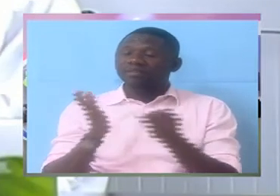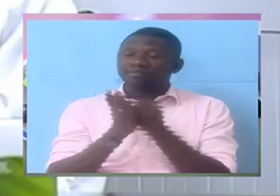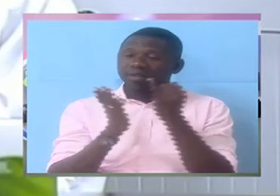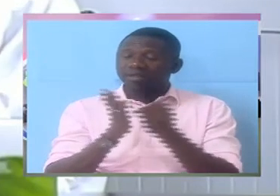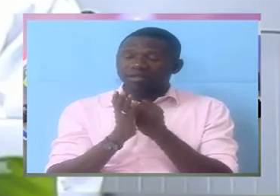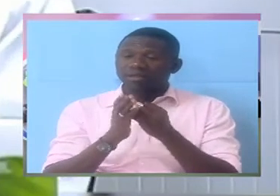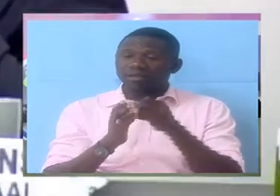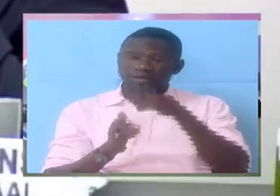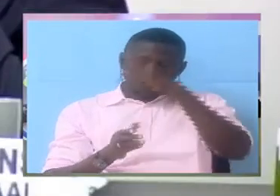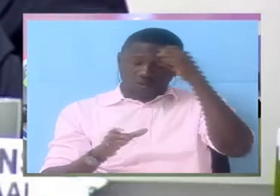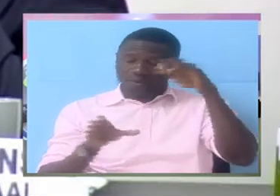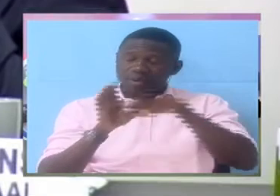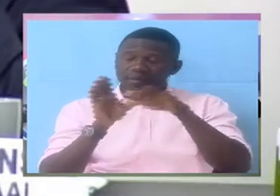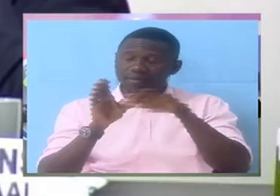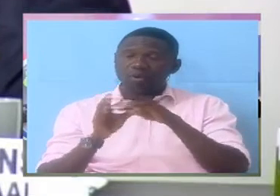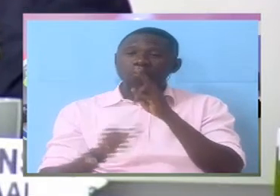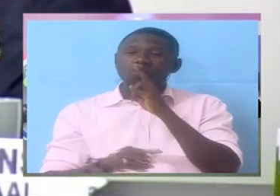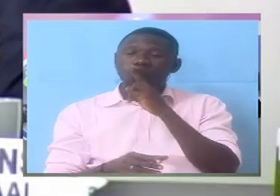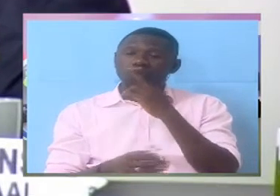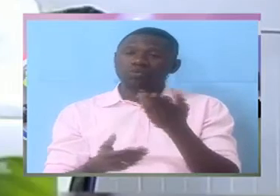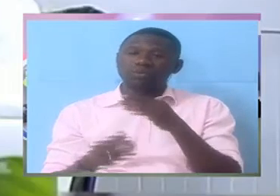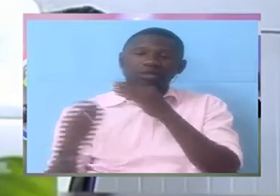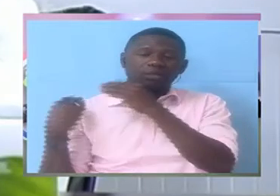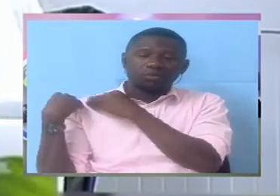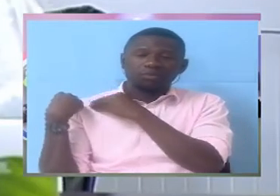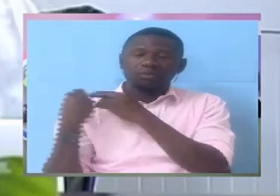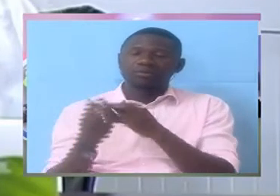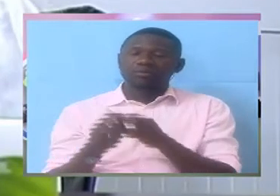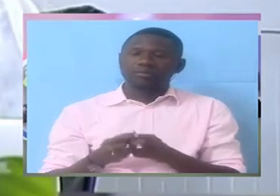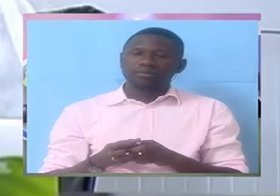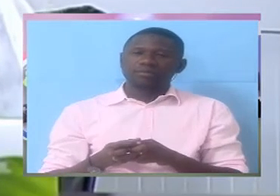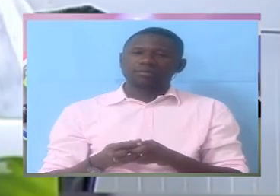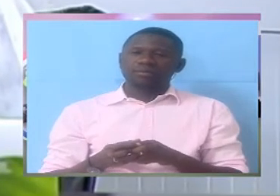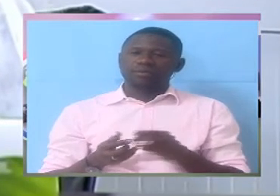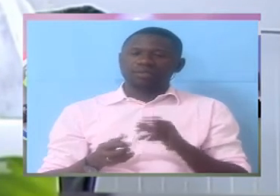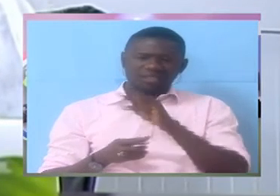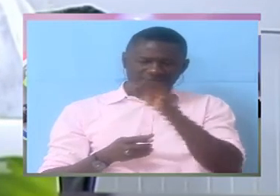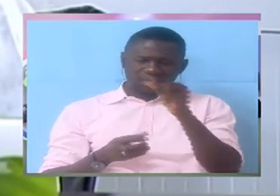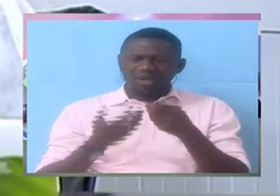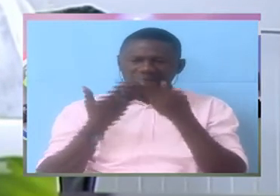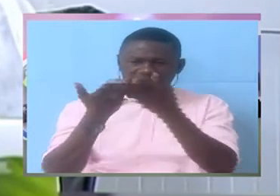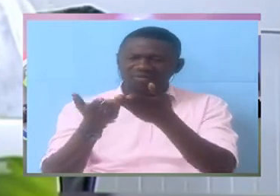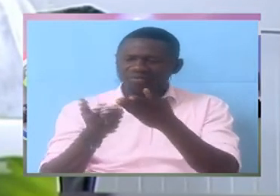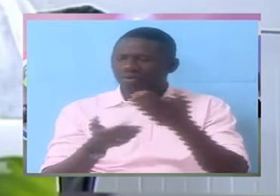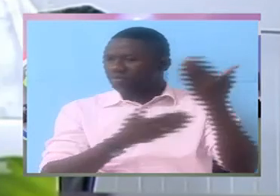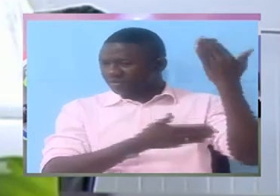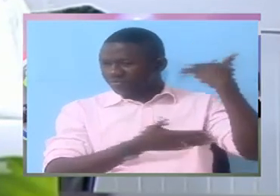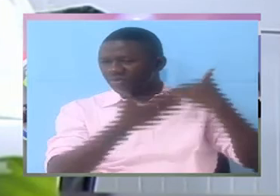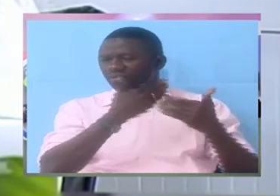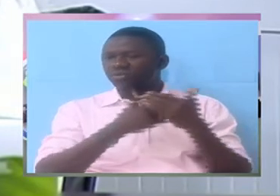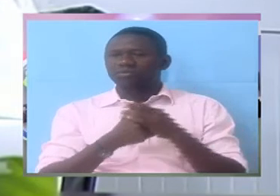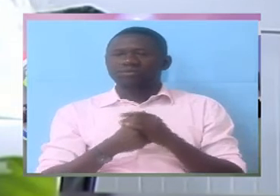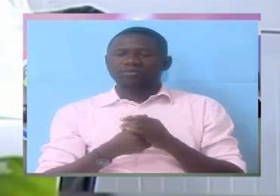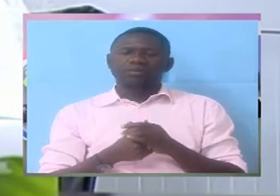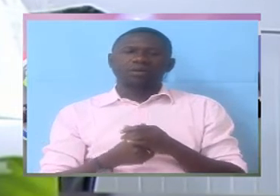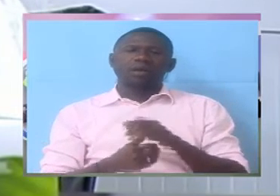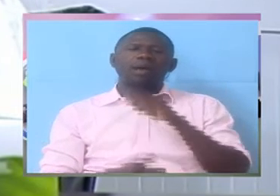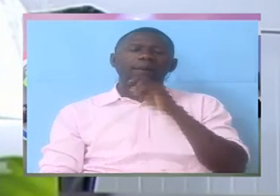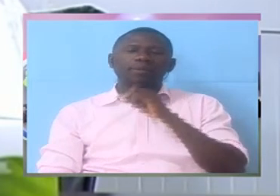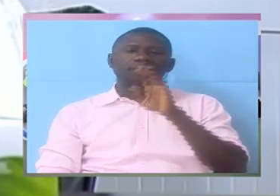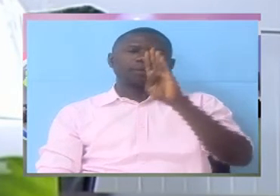investigations officers the names kiskisir lalle give me the names again wolti na kotanke bang Mr. Barry was the